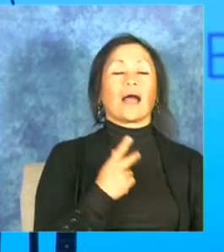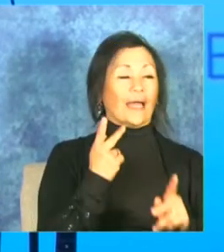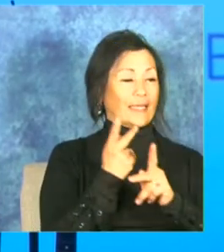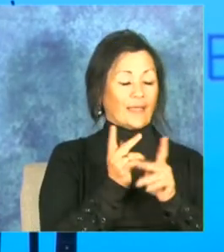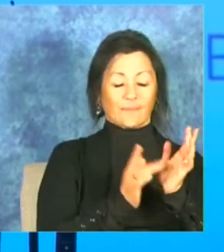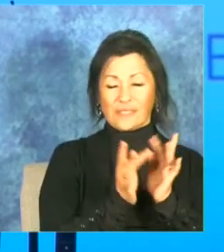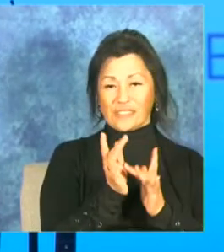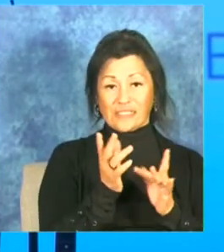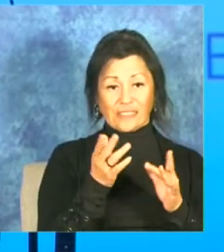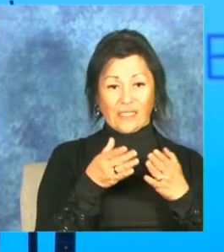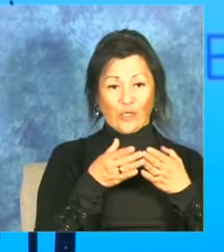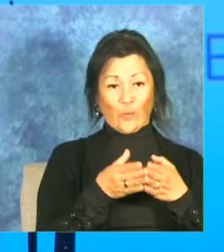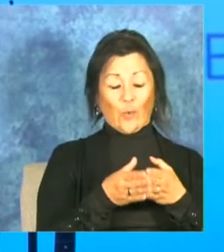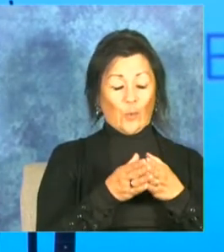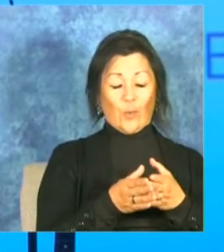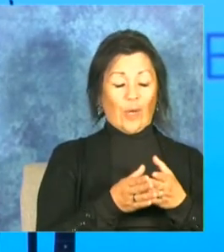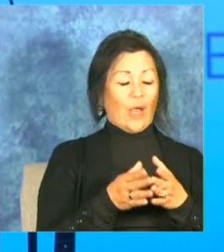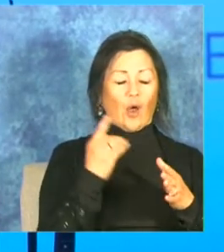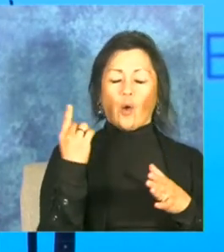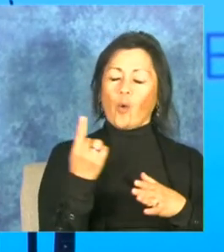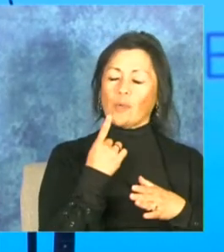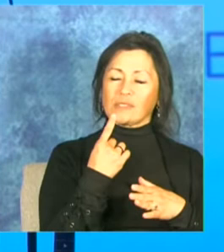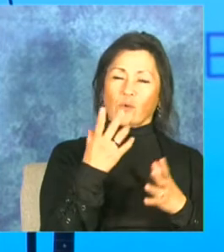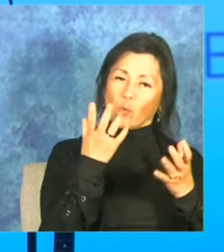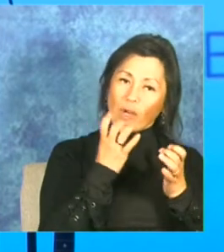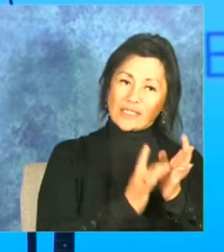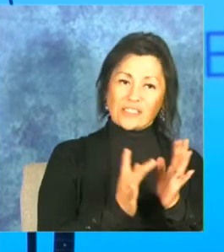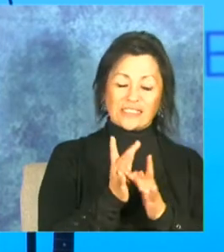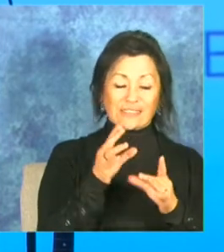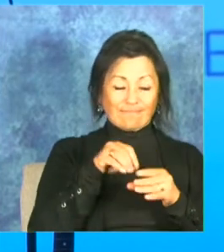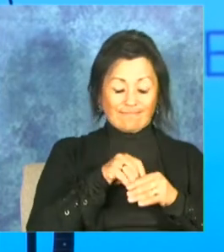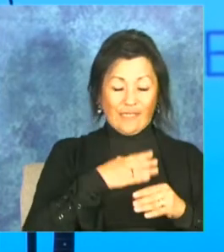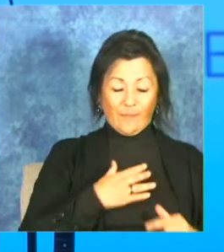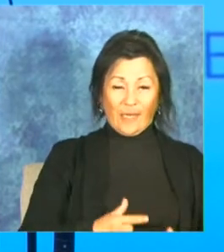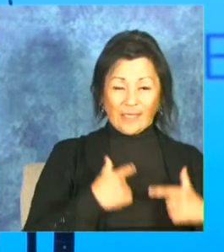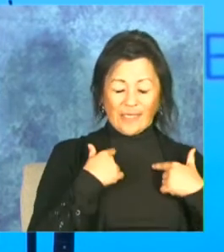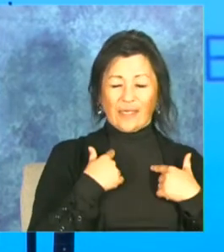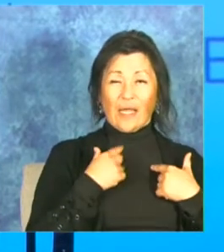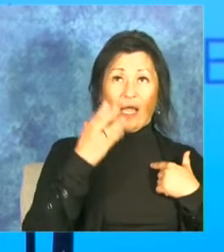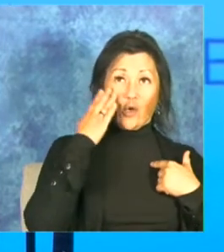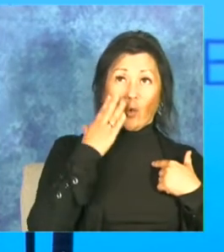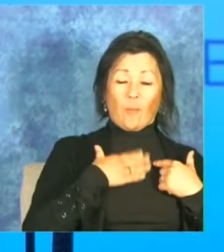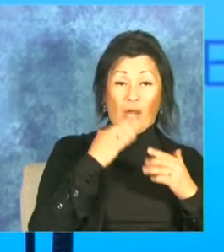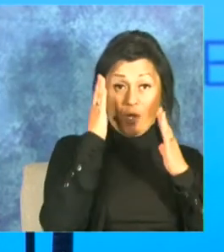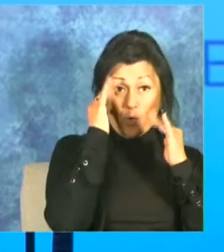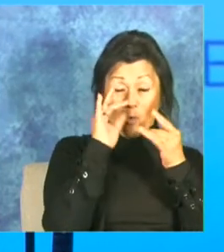time threw him overboard and said, I don't want you. I knew my hope was in him.